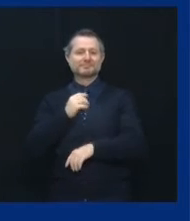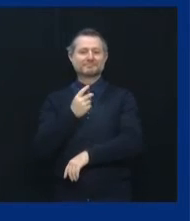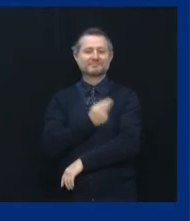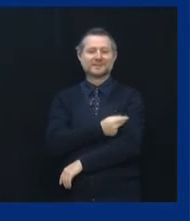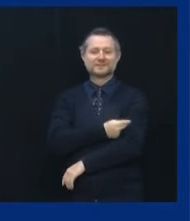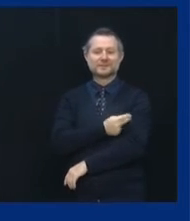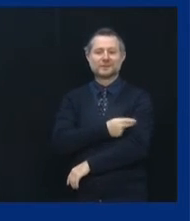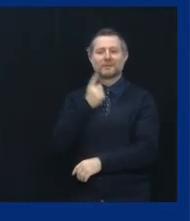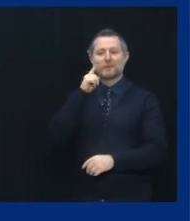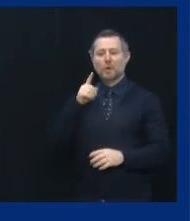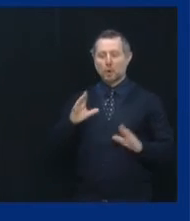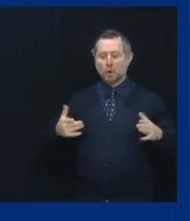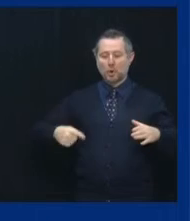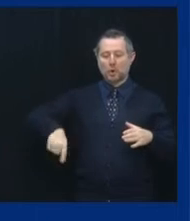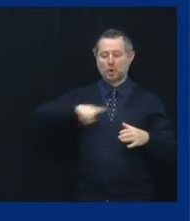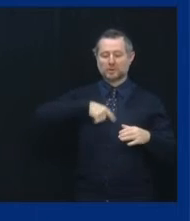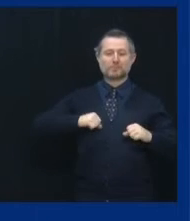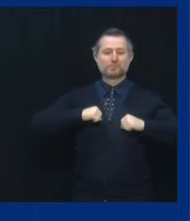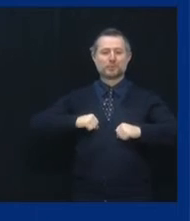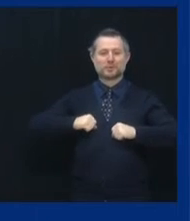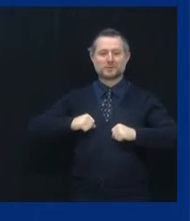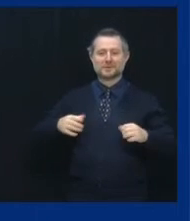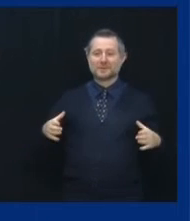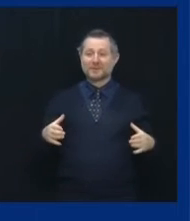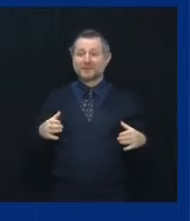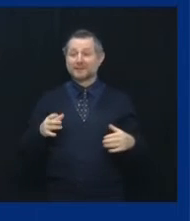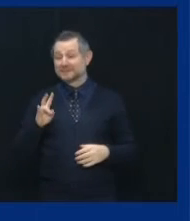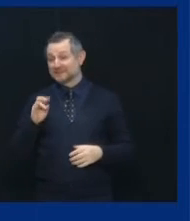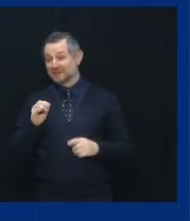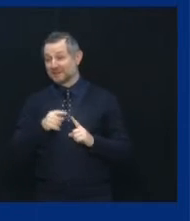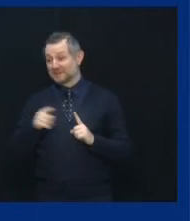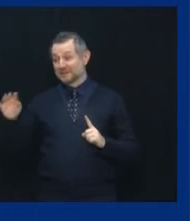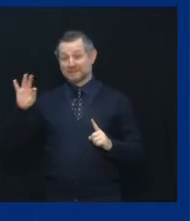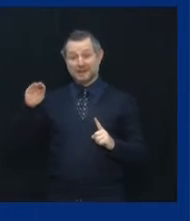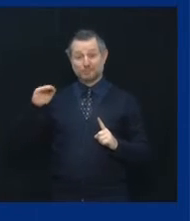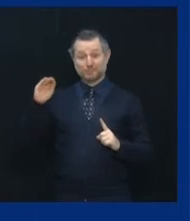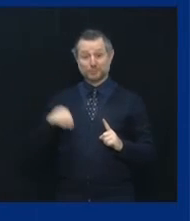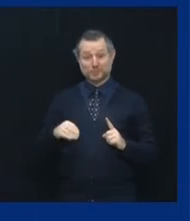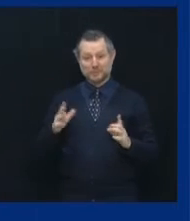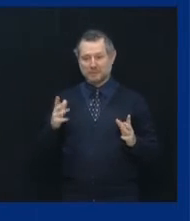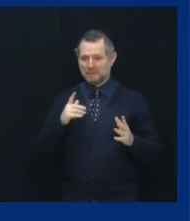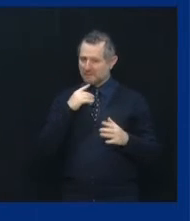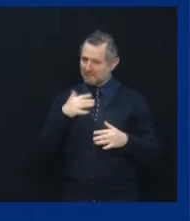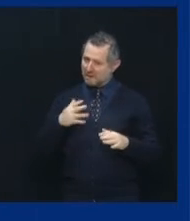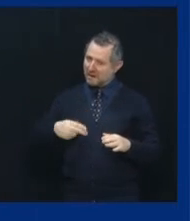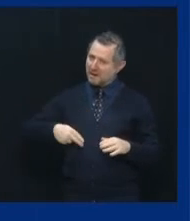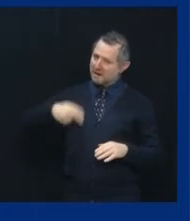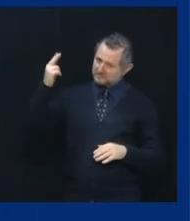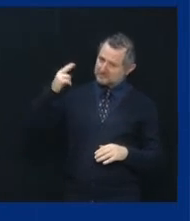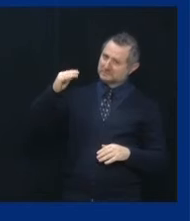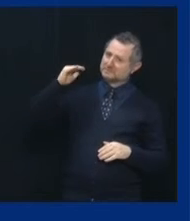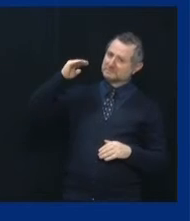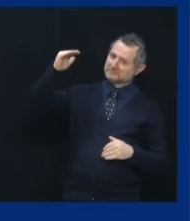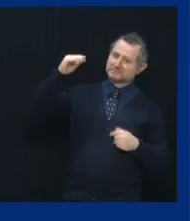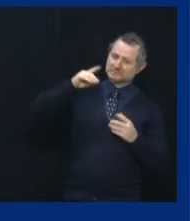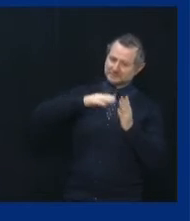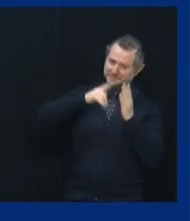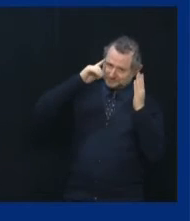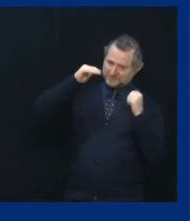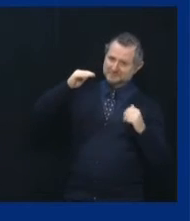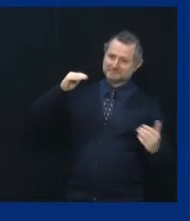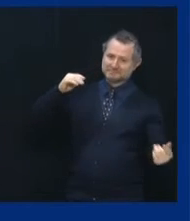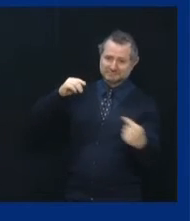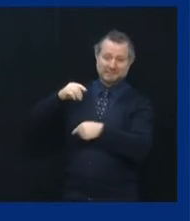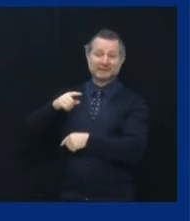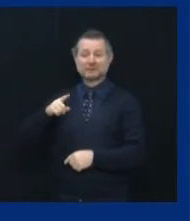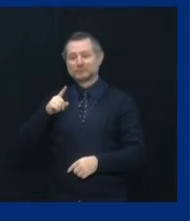Herd immunity. 70 to 90 is a very high percentage. This is not the COVID nasal test.